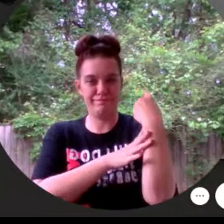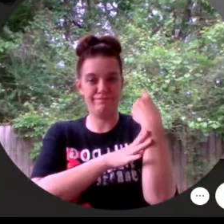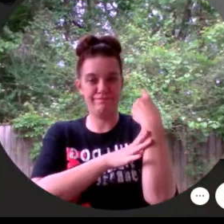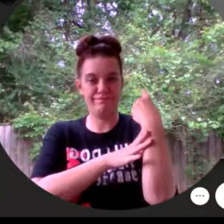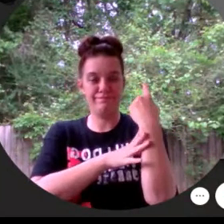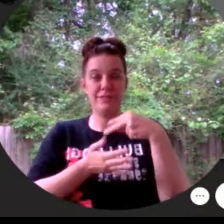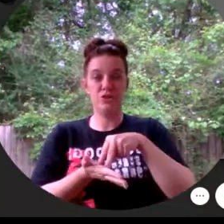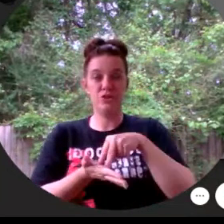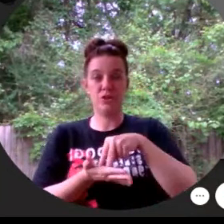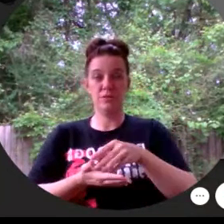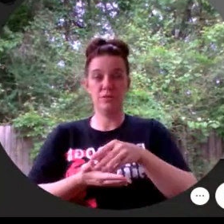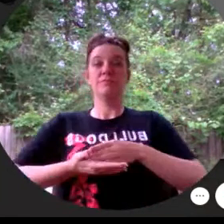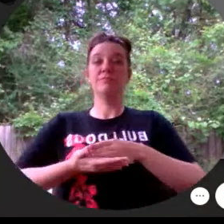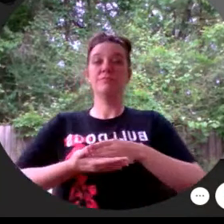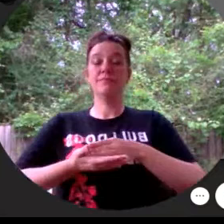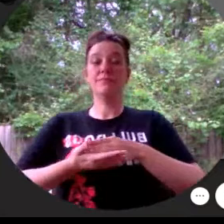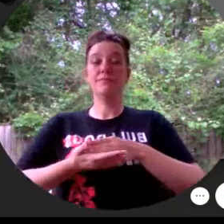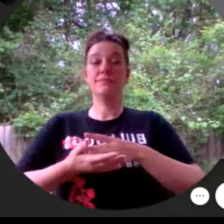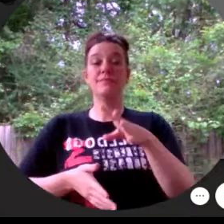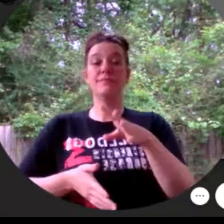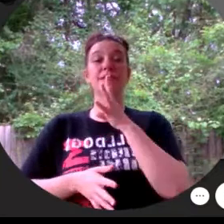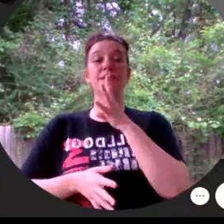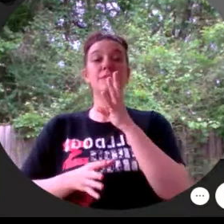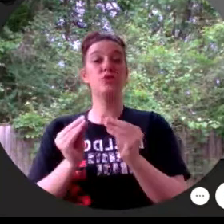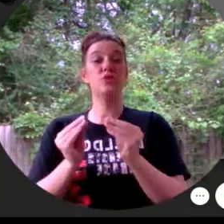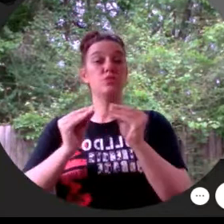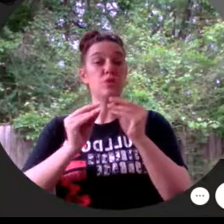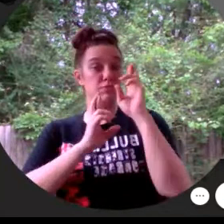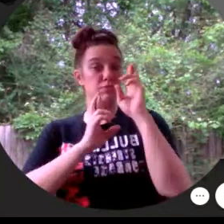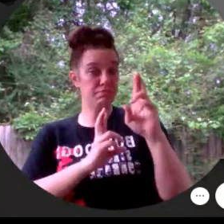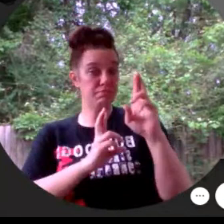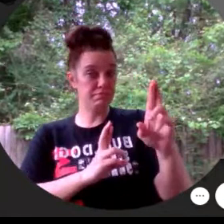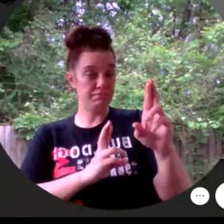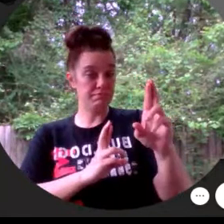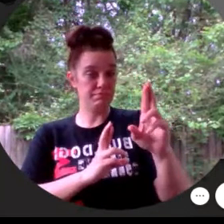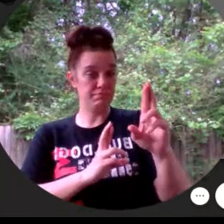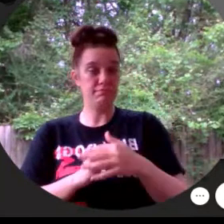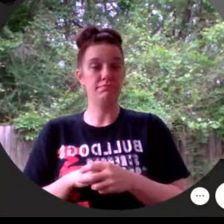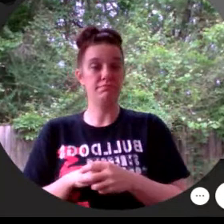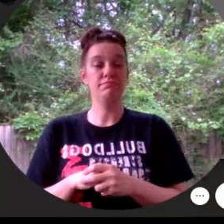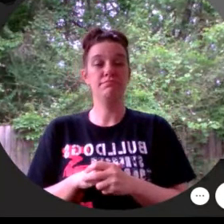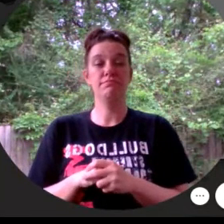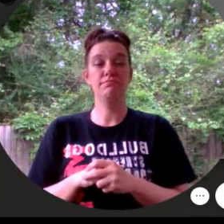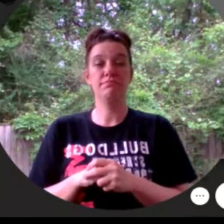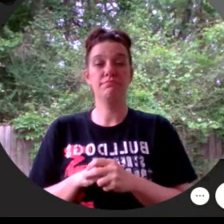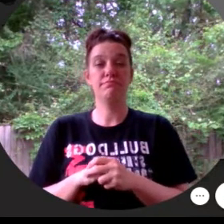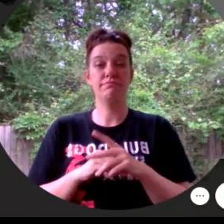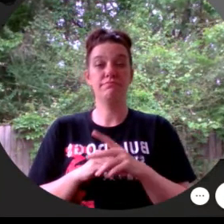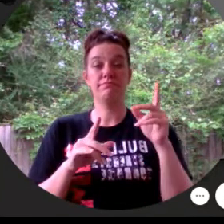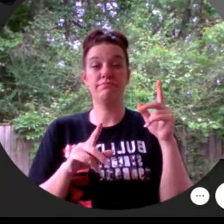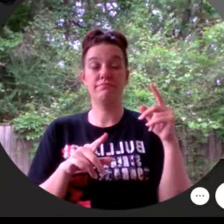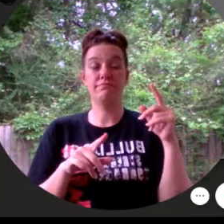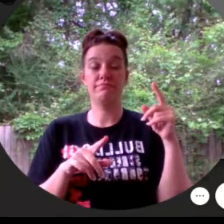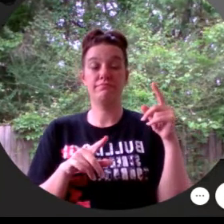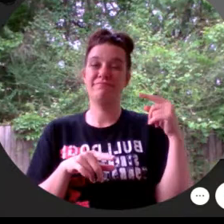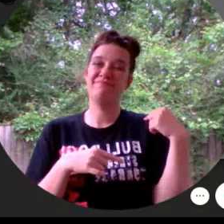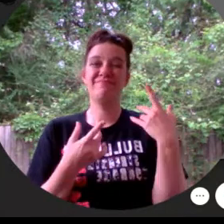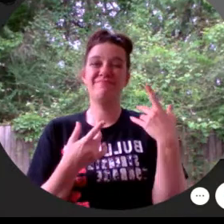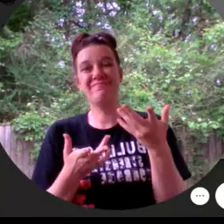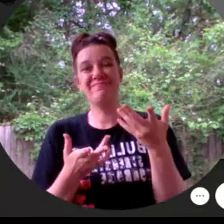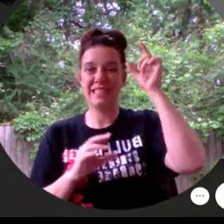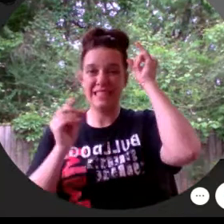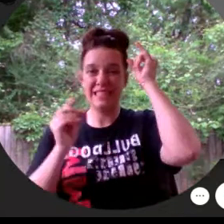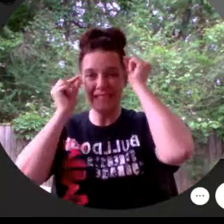straighter. His speech was more respectful. Since his hair might be a little